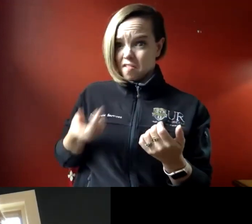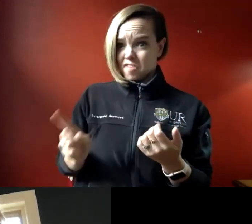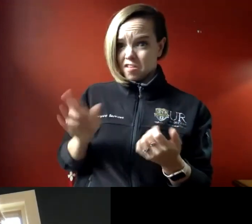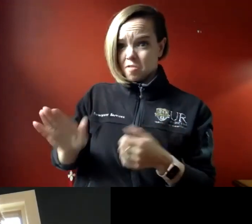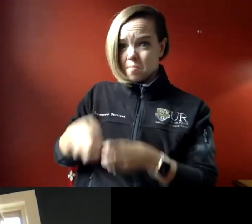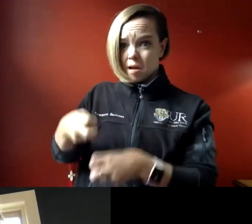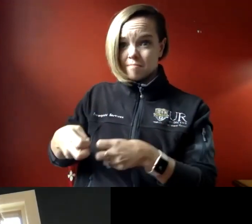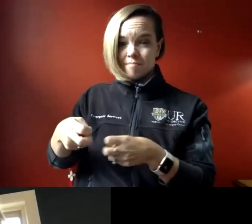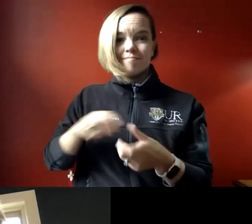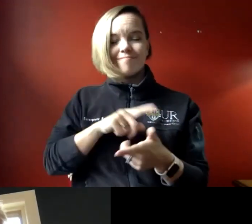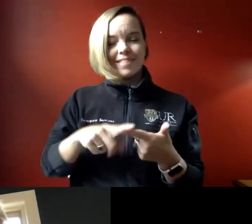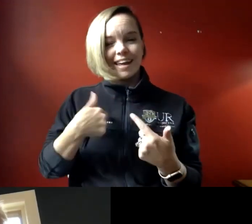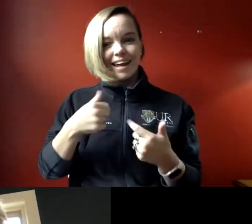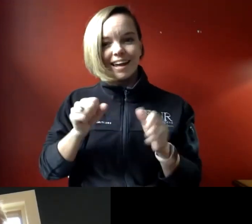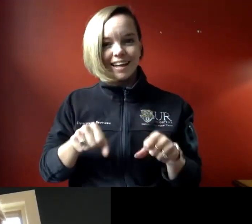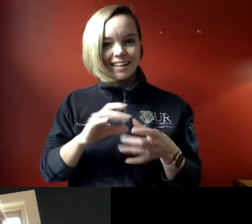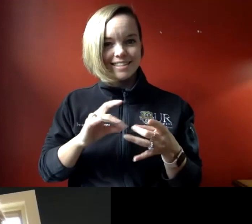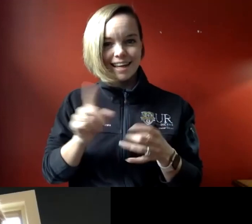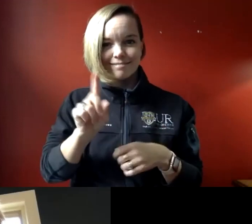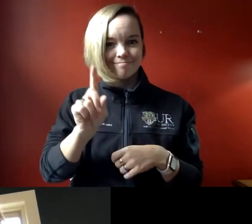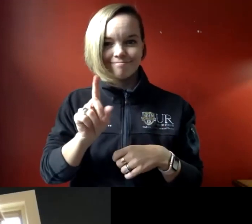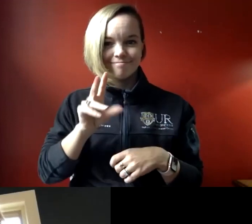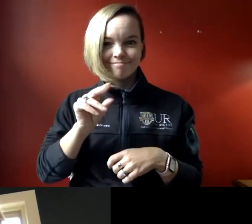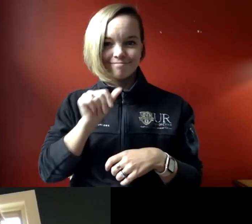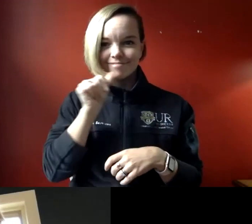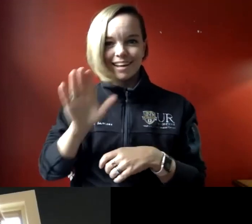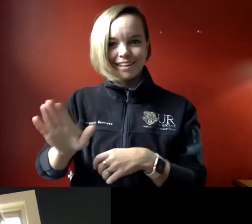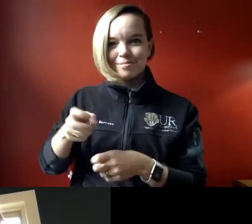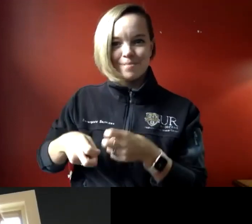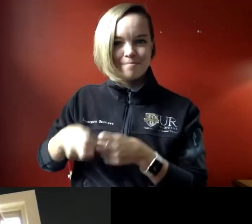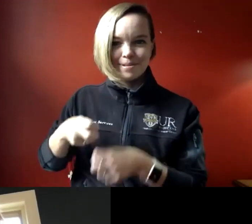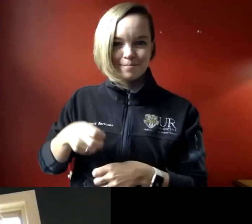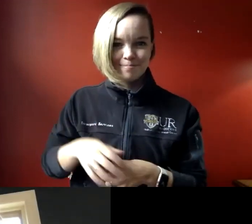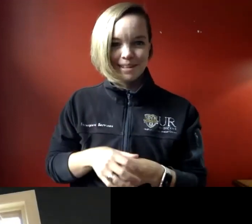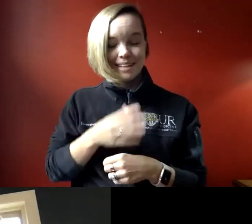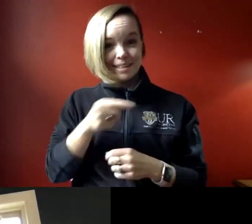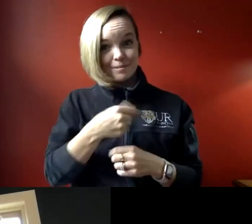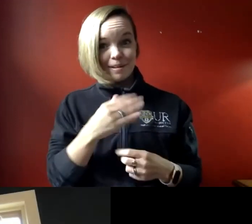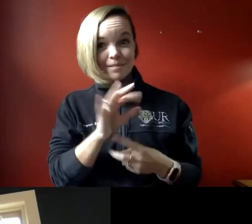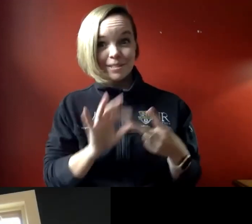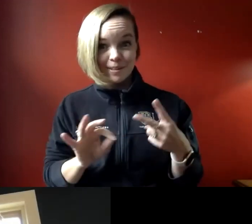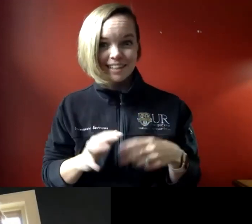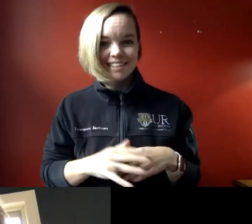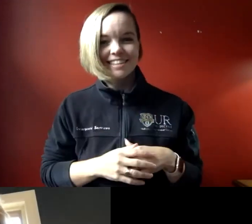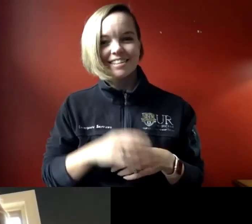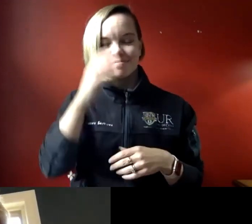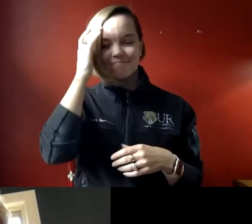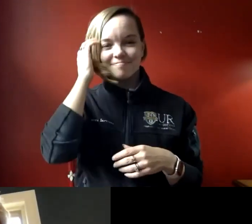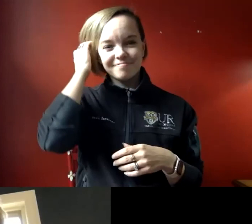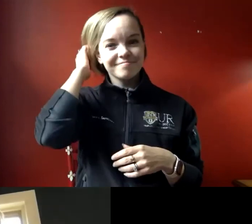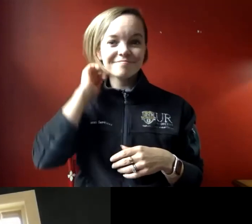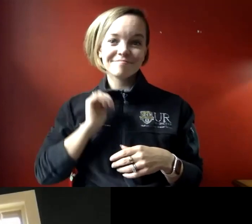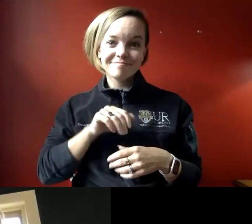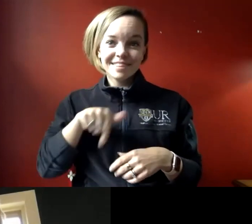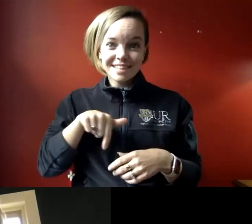say, it's not her problem, you know, and Right. You have a choice here. You know, you are in the